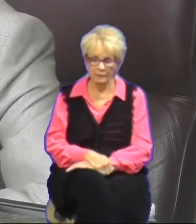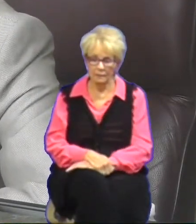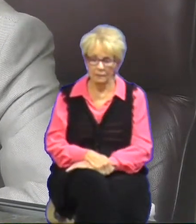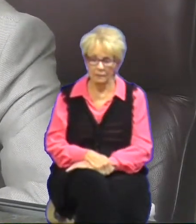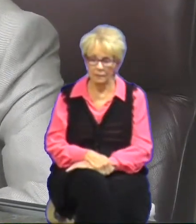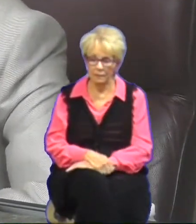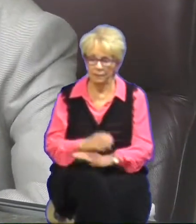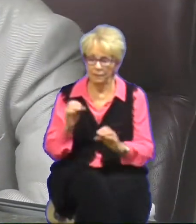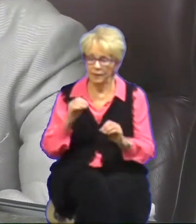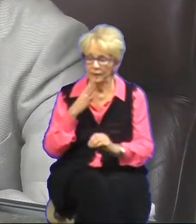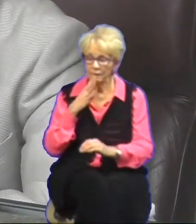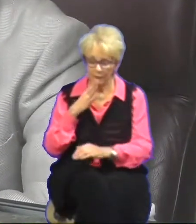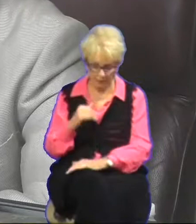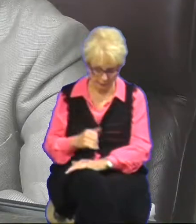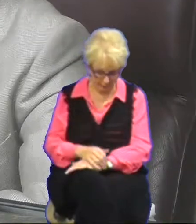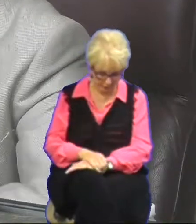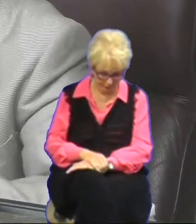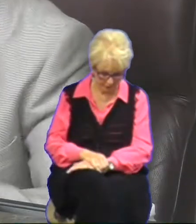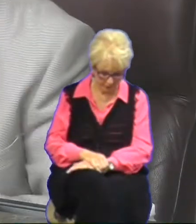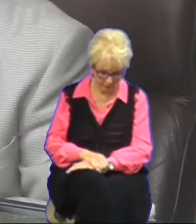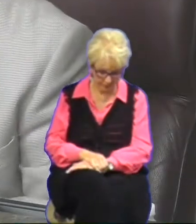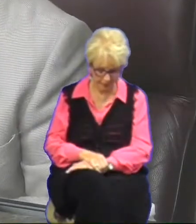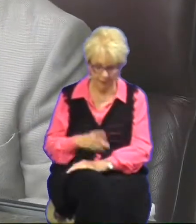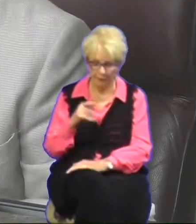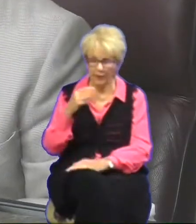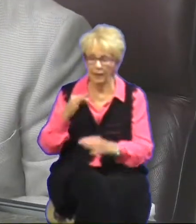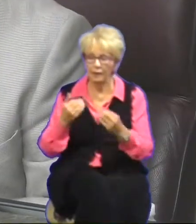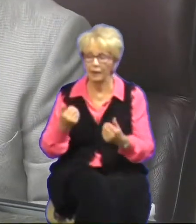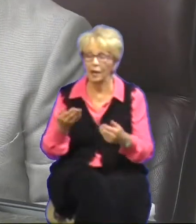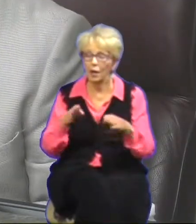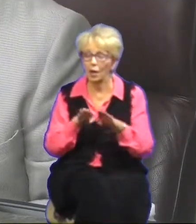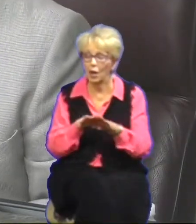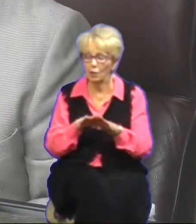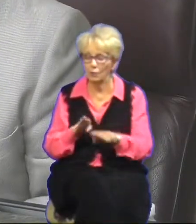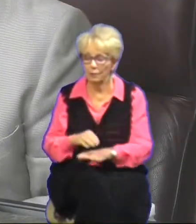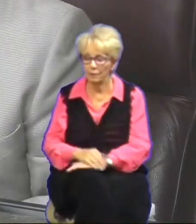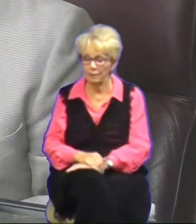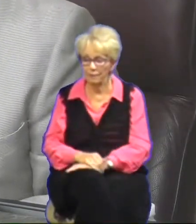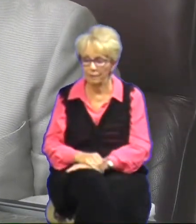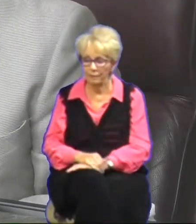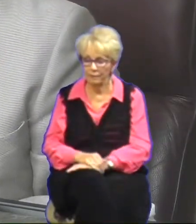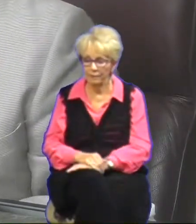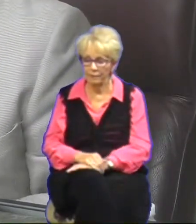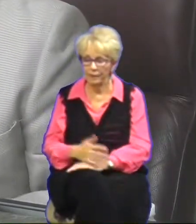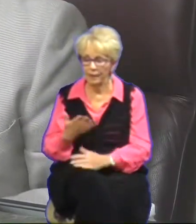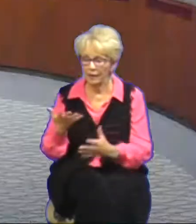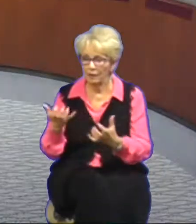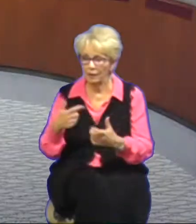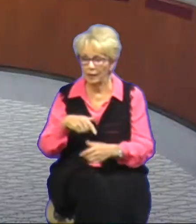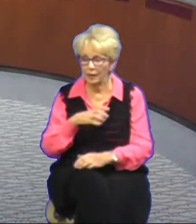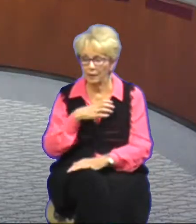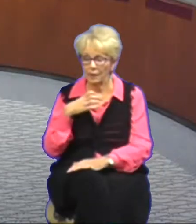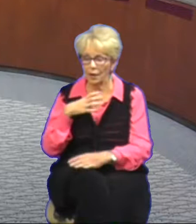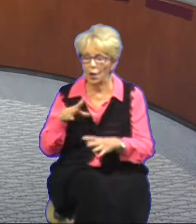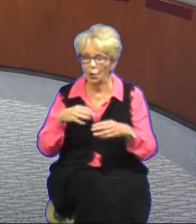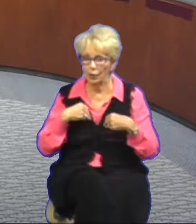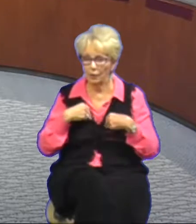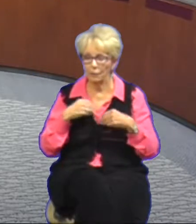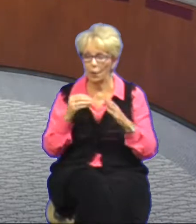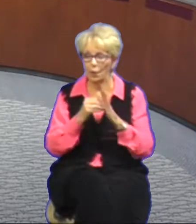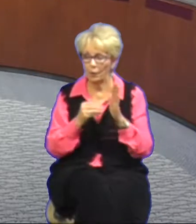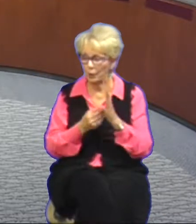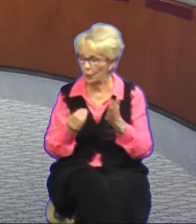Seeing no one approach the dais, public hearing is now closed. What is the wish of council? Move to adopt an